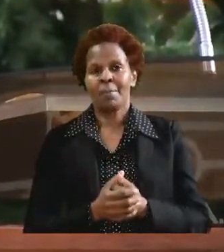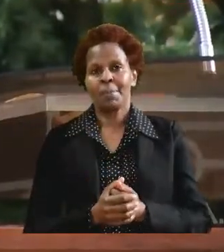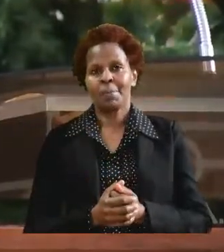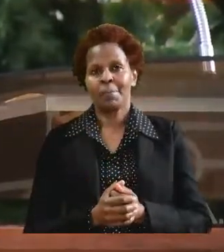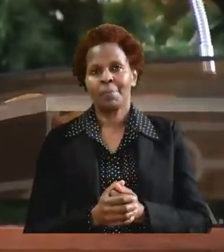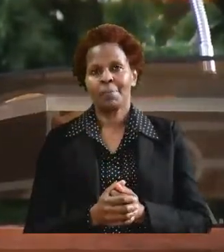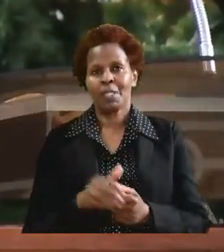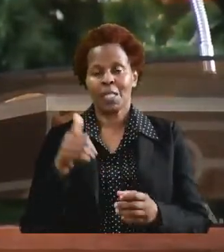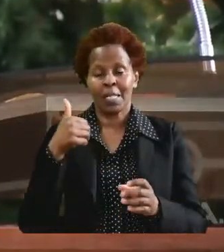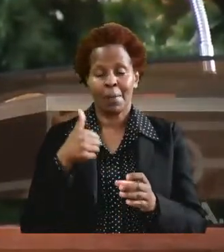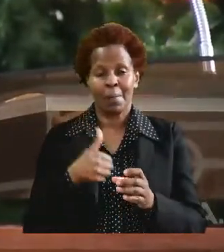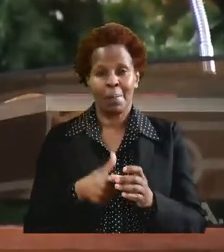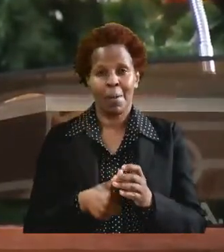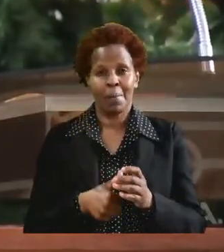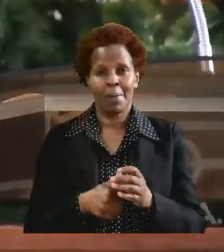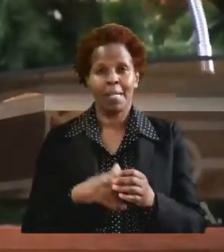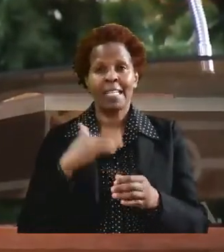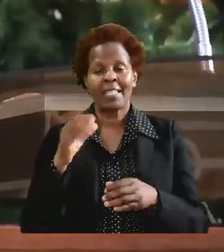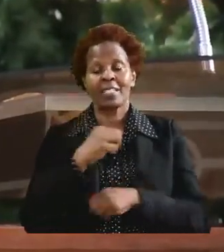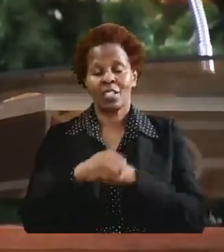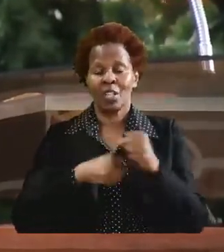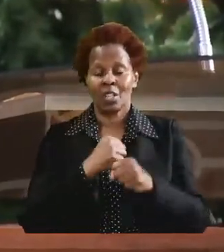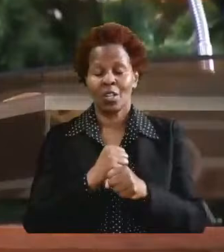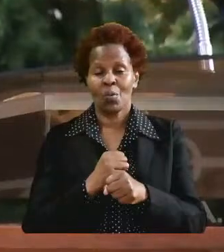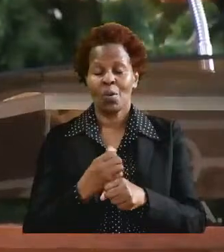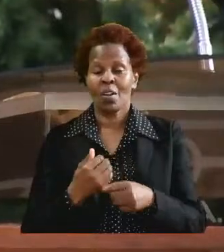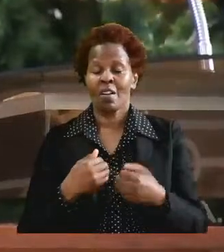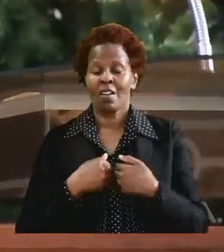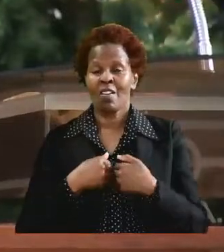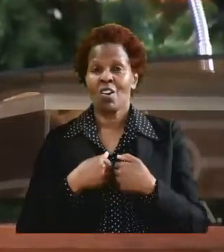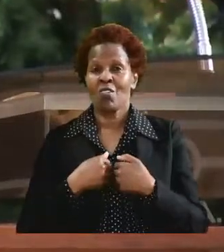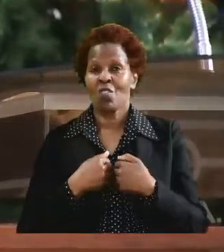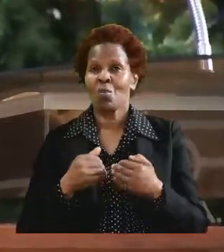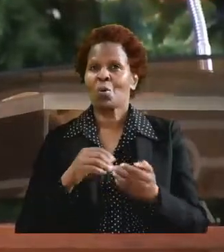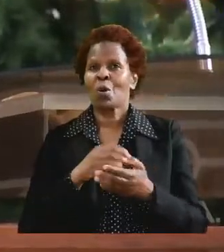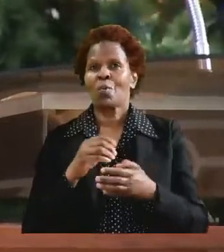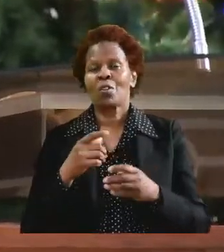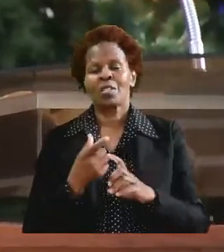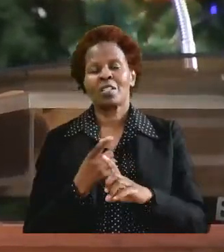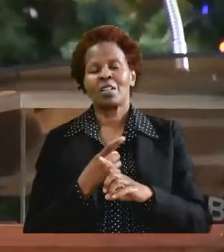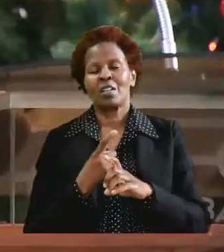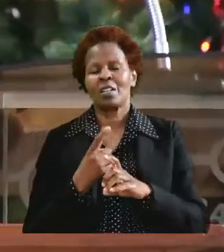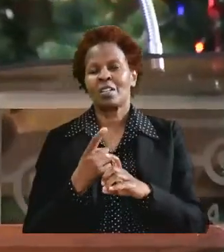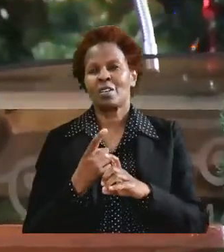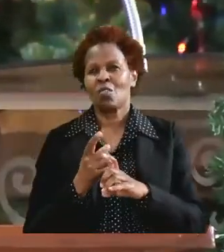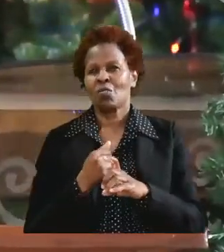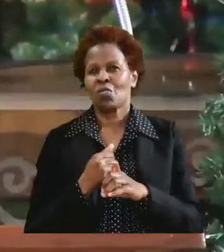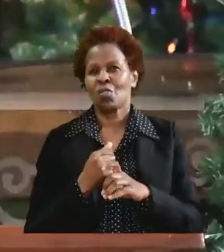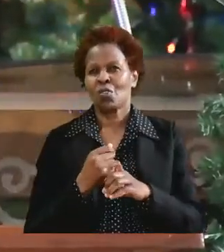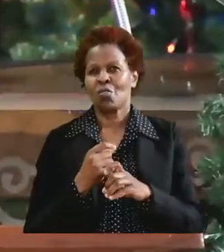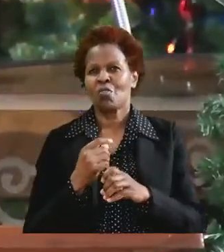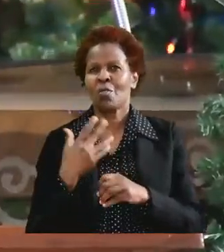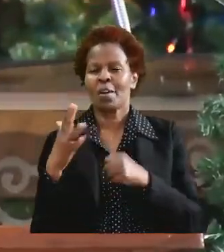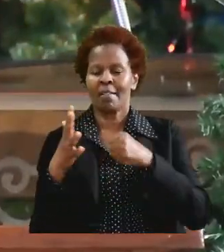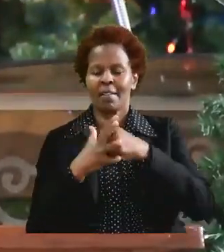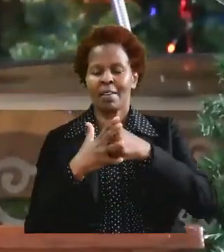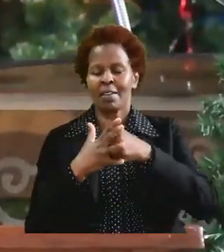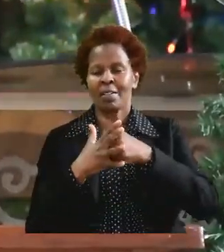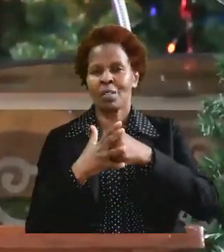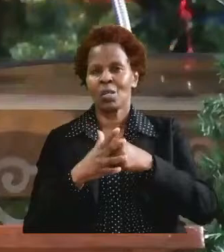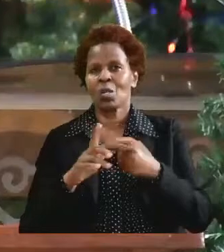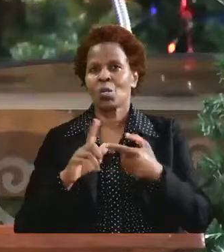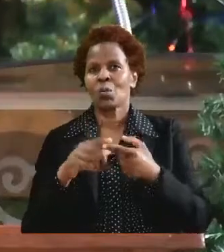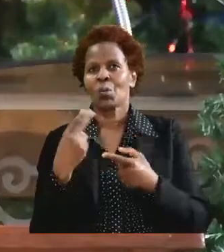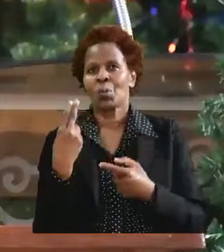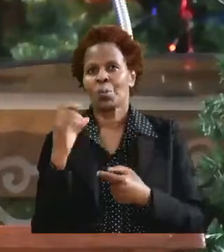We remember next year we have a crash program which will start from January 9 to